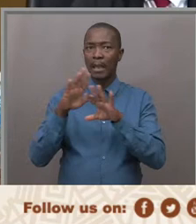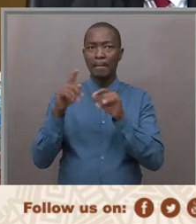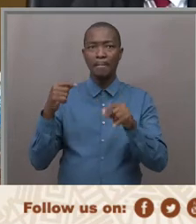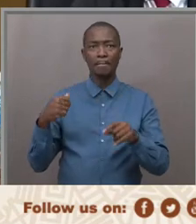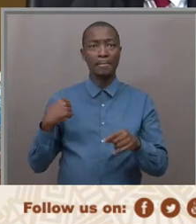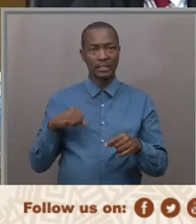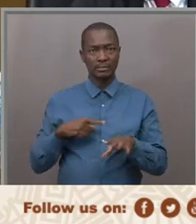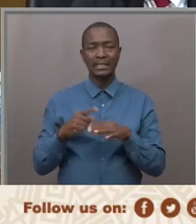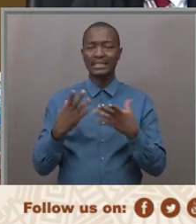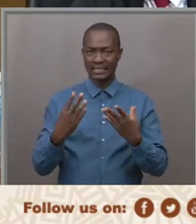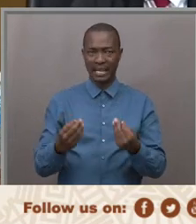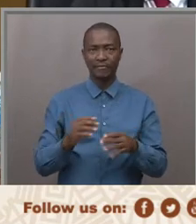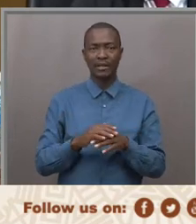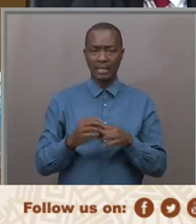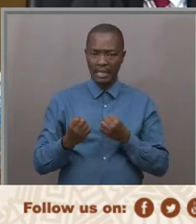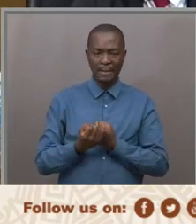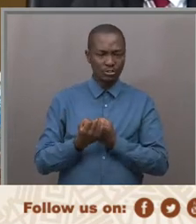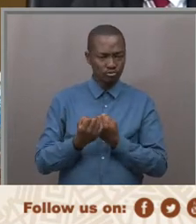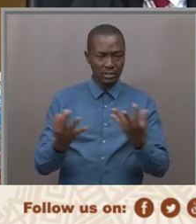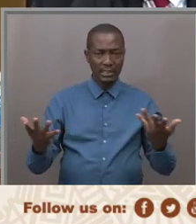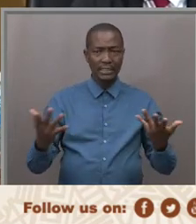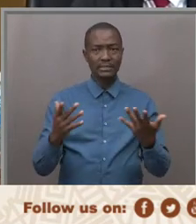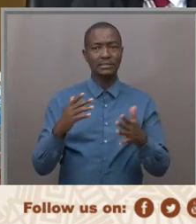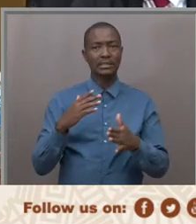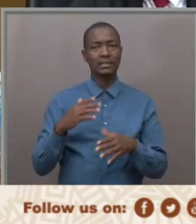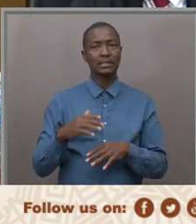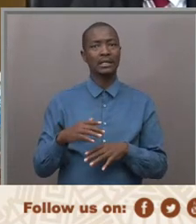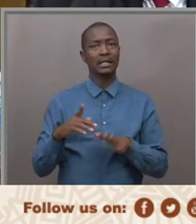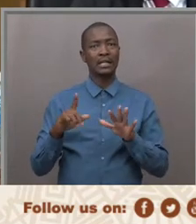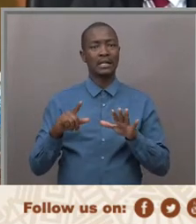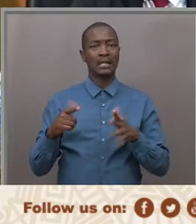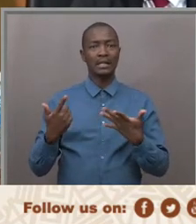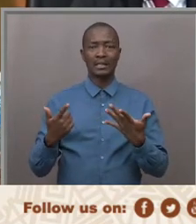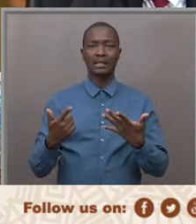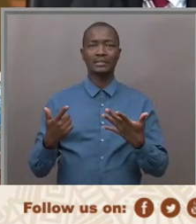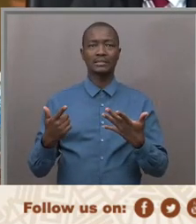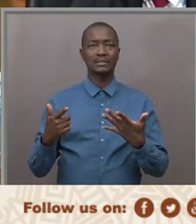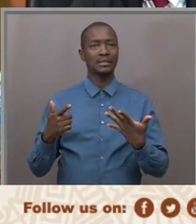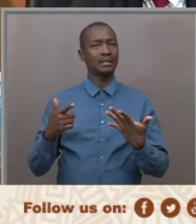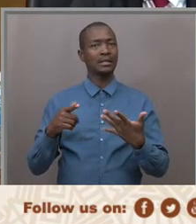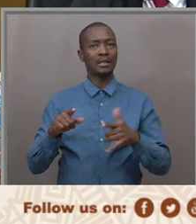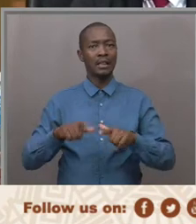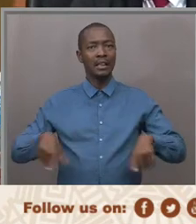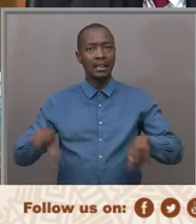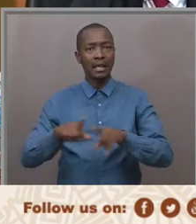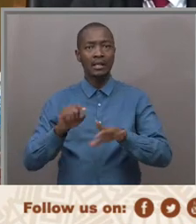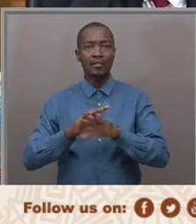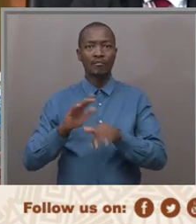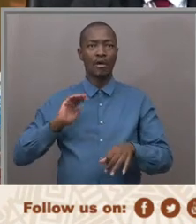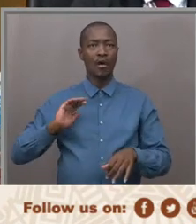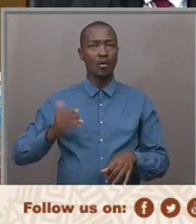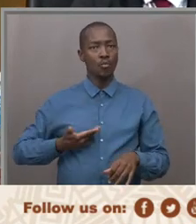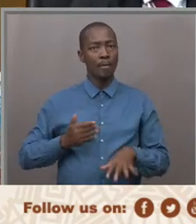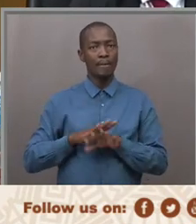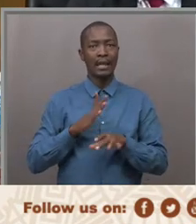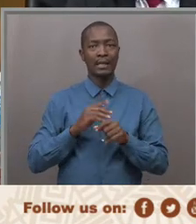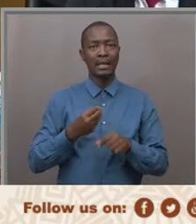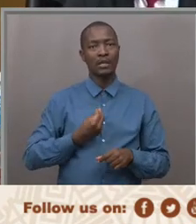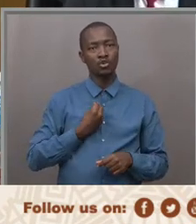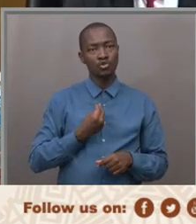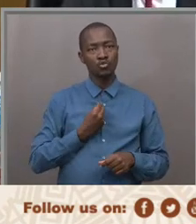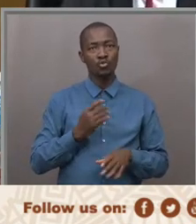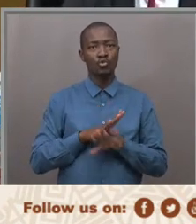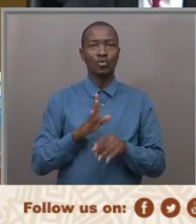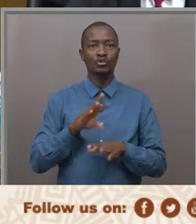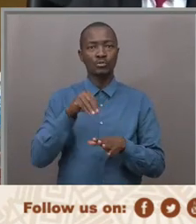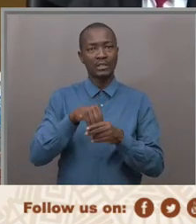call on them to release this land to those of our women and youth who want to take part in